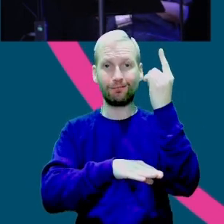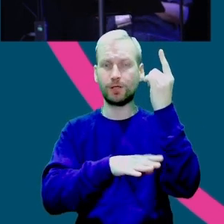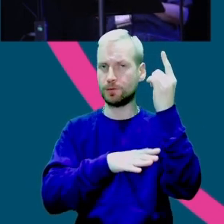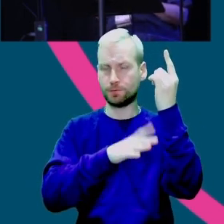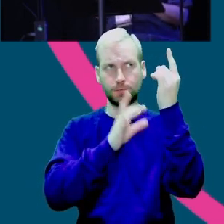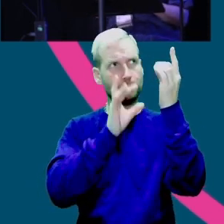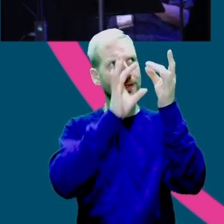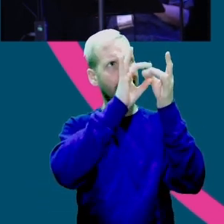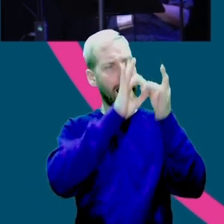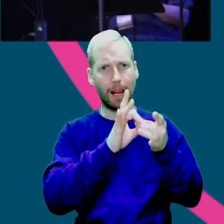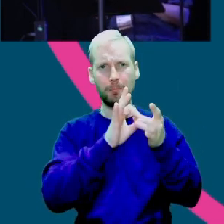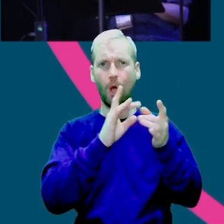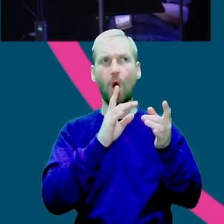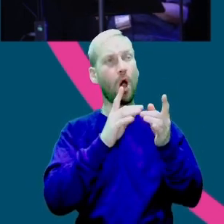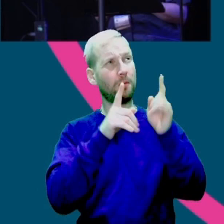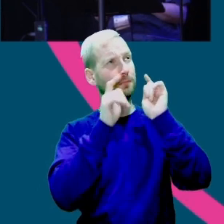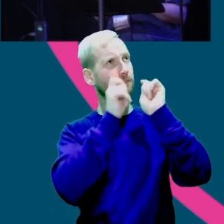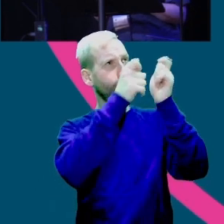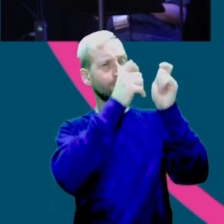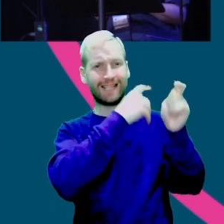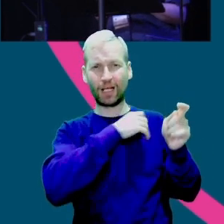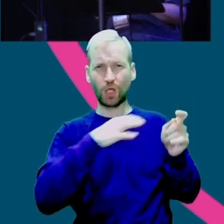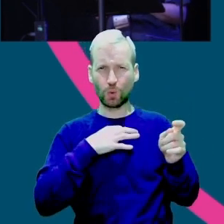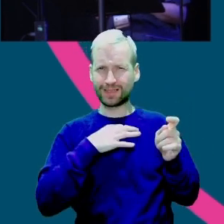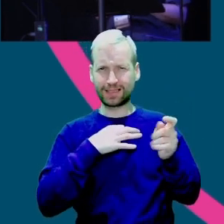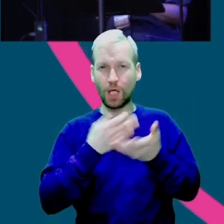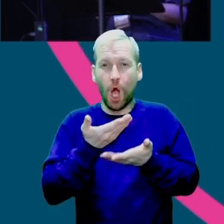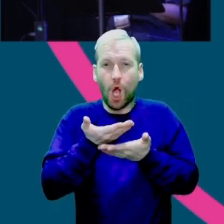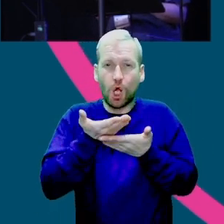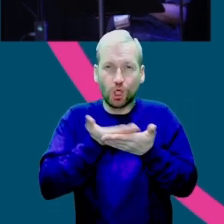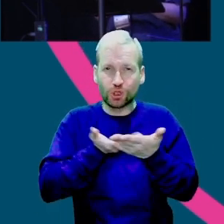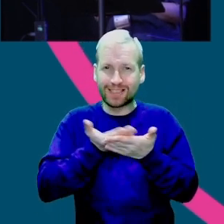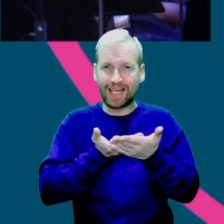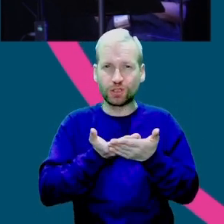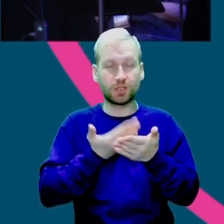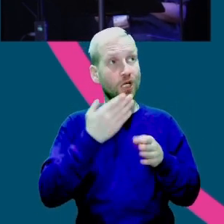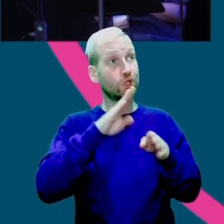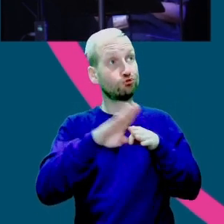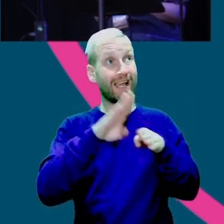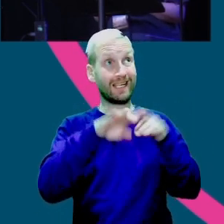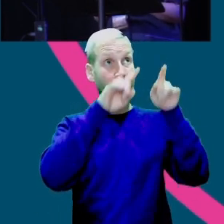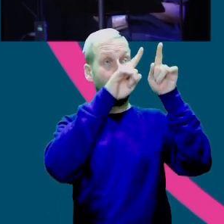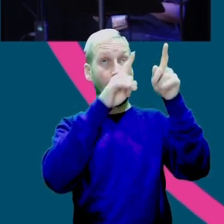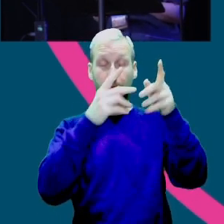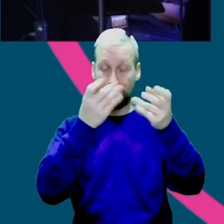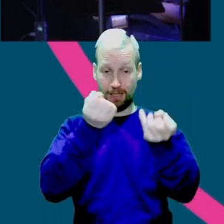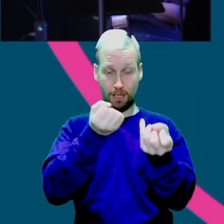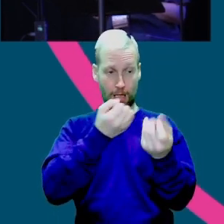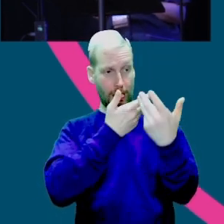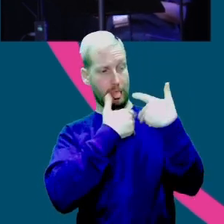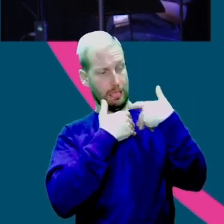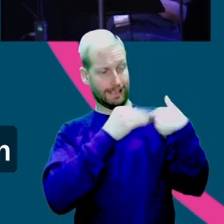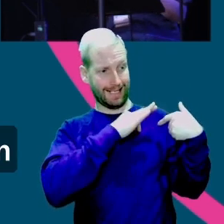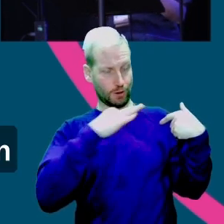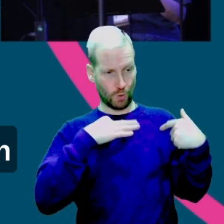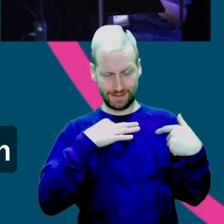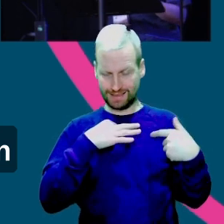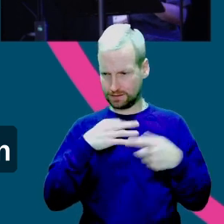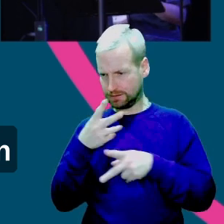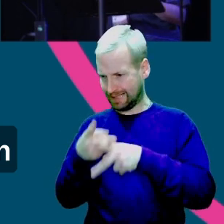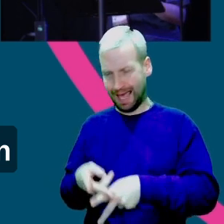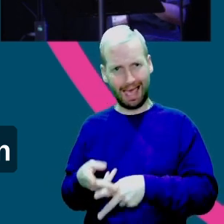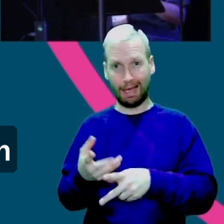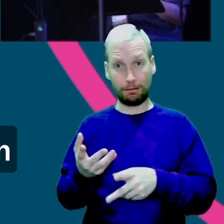diagnosis. They were not consulted, offered training or support to enable them to provide care. There's